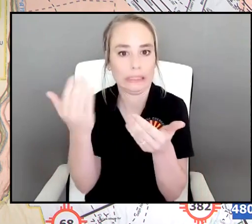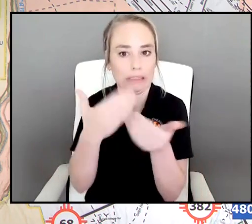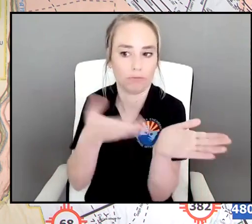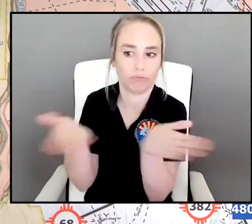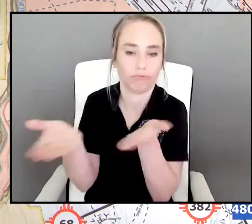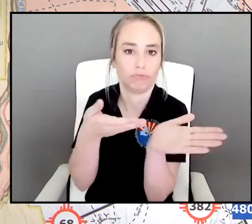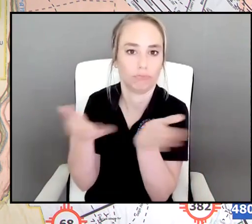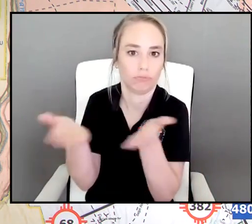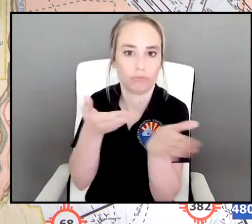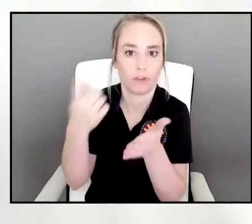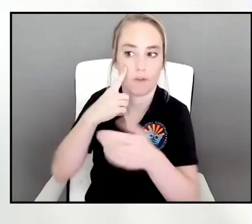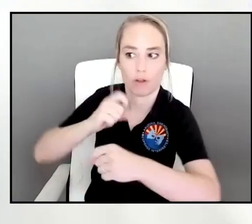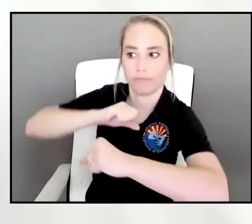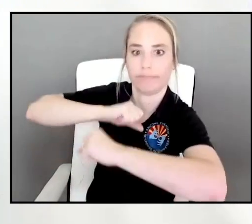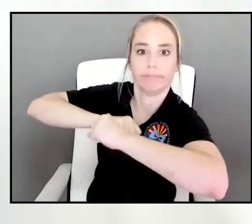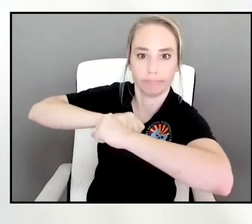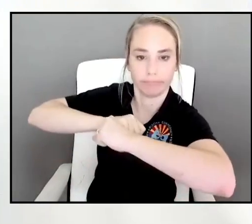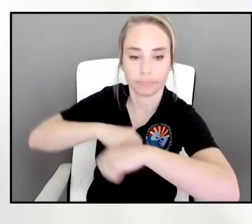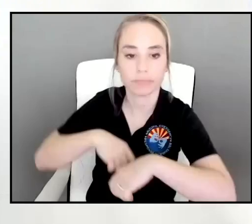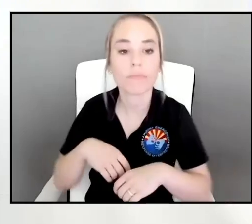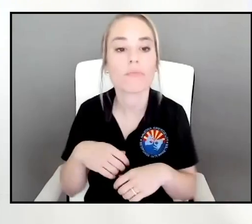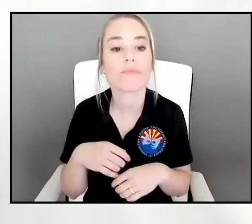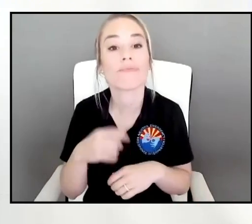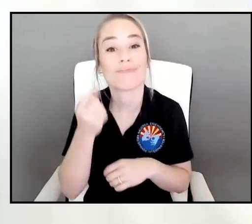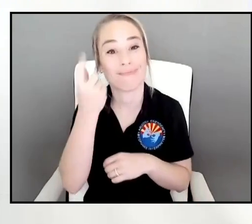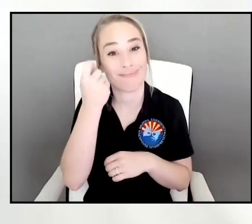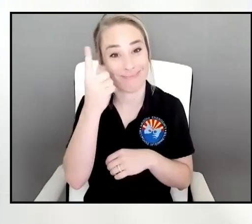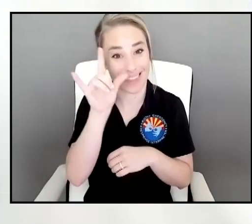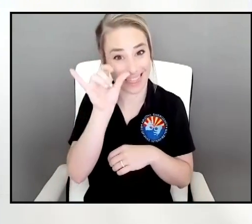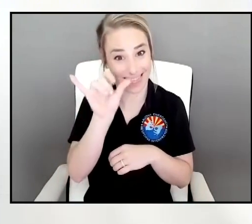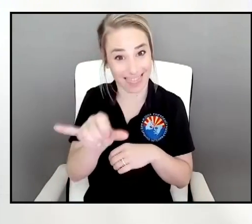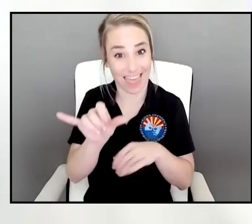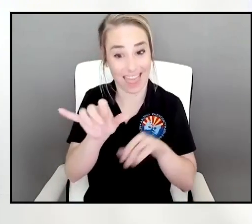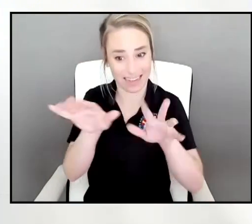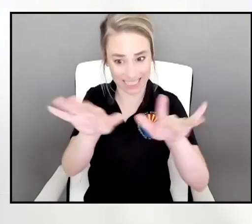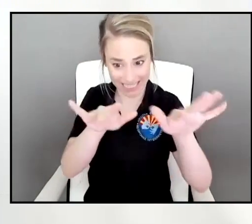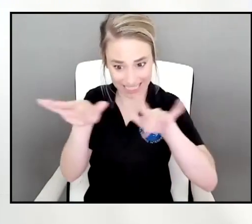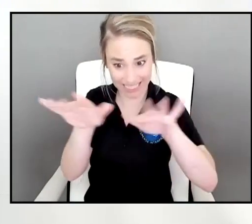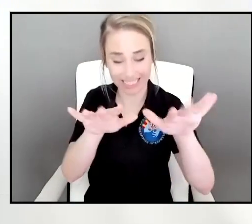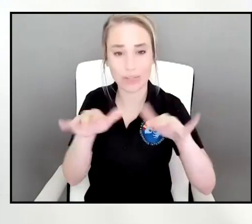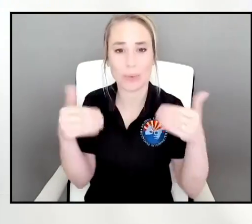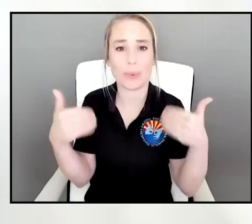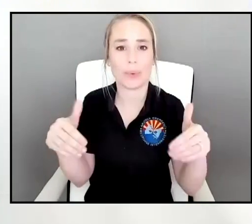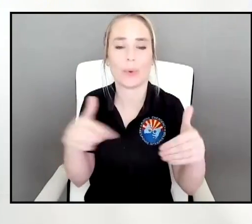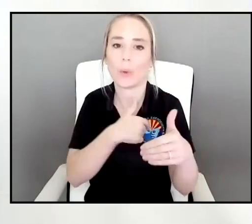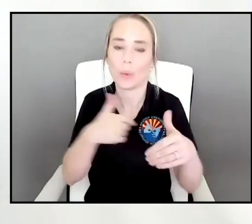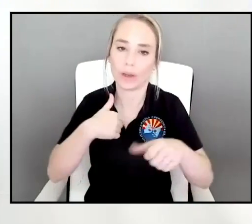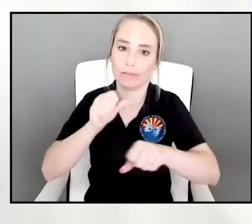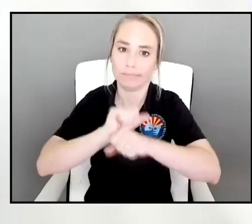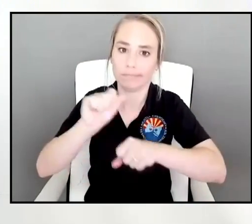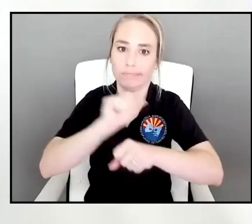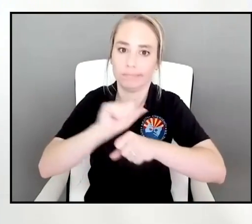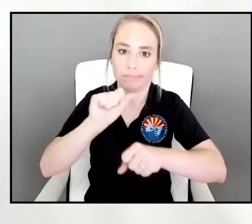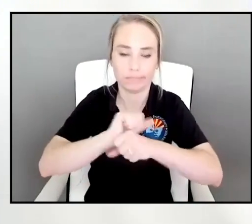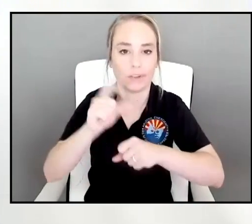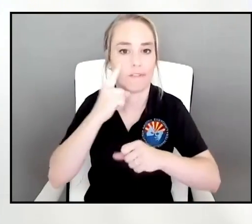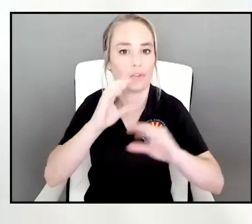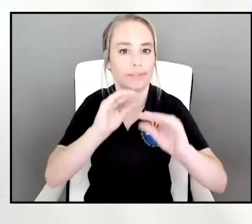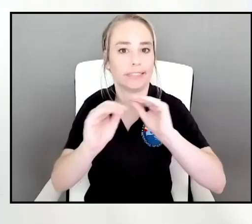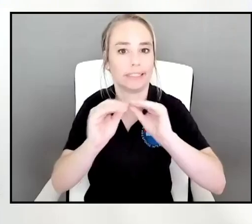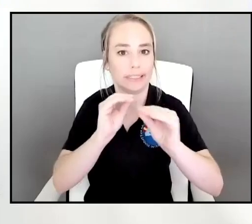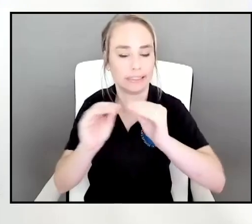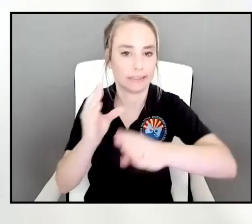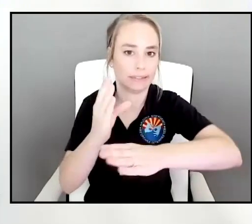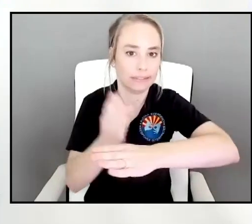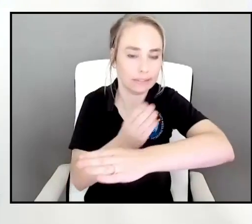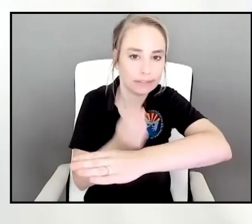if they needed to burn it. With that, there's a lot of work that's been done. Right now, the main work that they're doing is trying to improve that